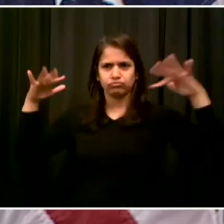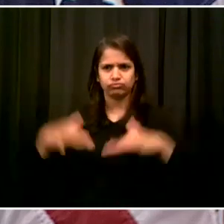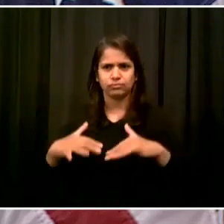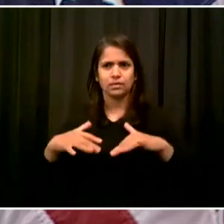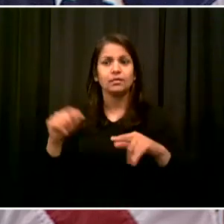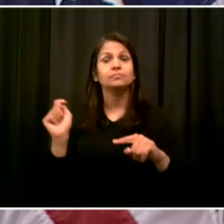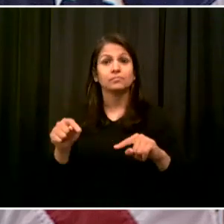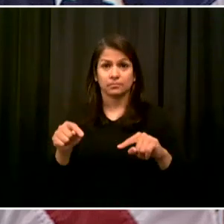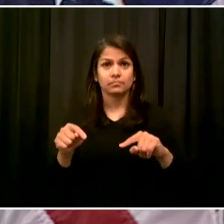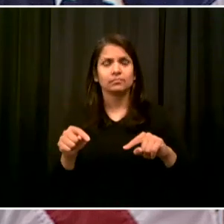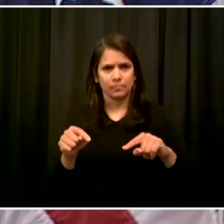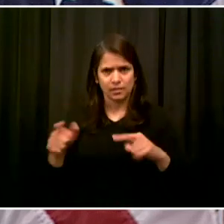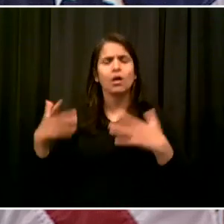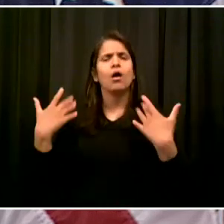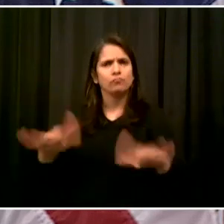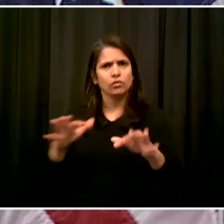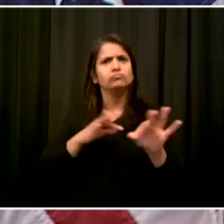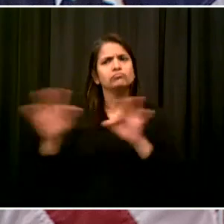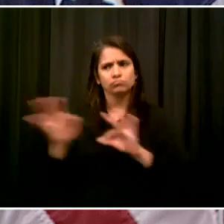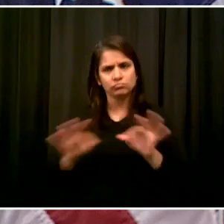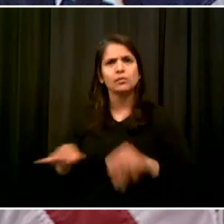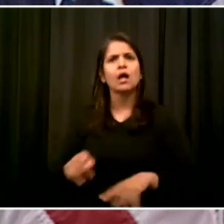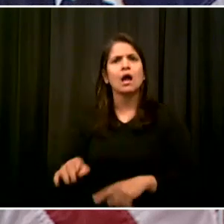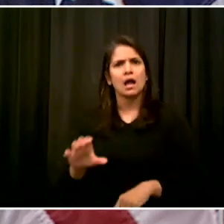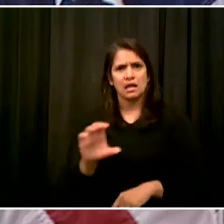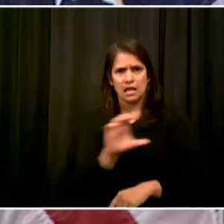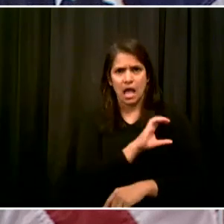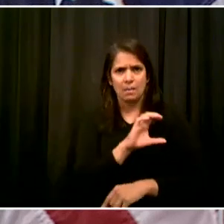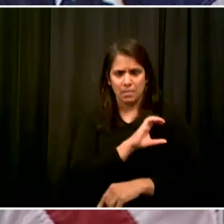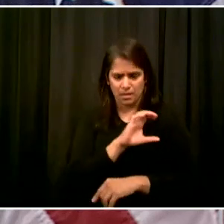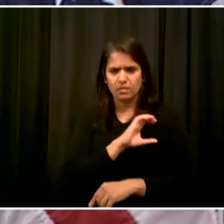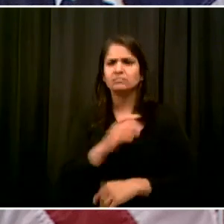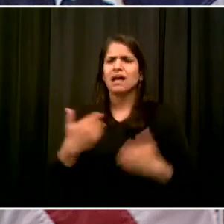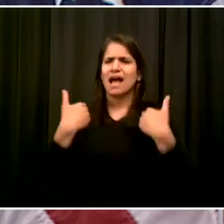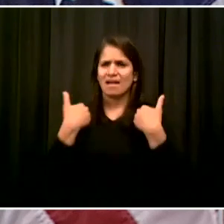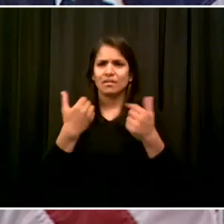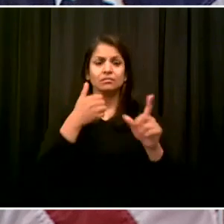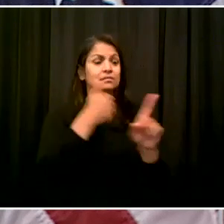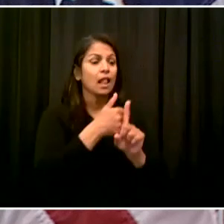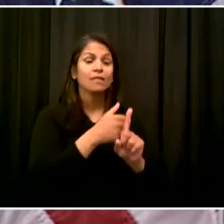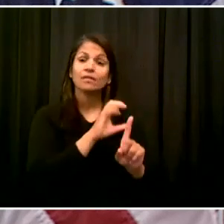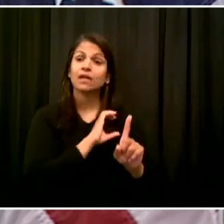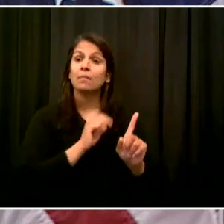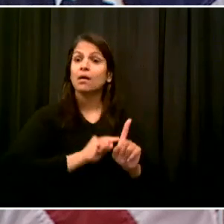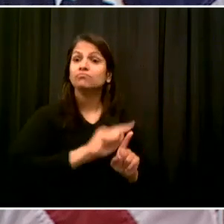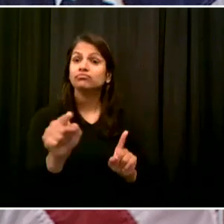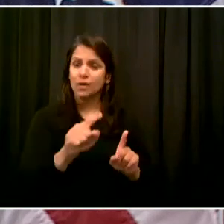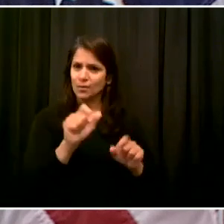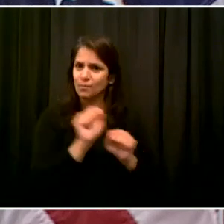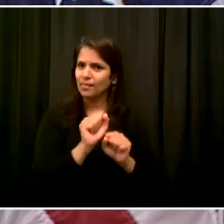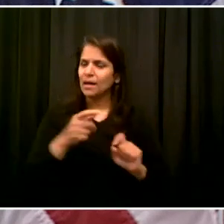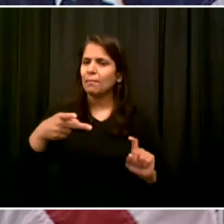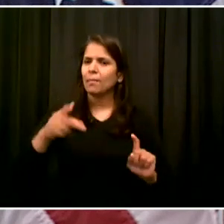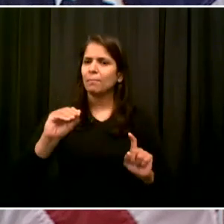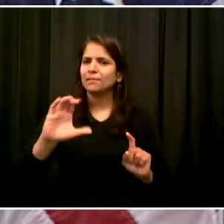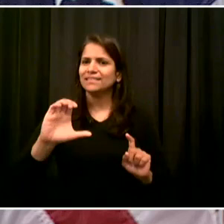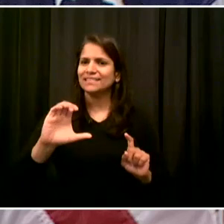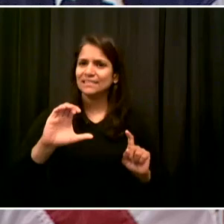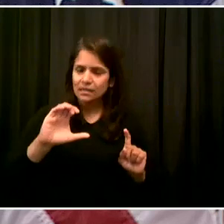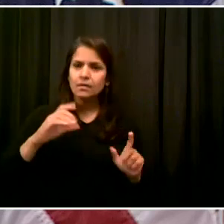actual numbers? Thanks. Thank you, Jillian. Excellent questions. I appreciate it very much.